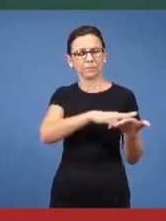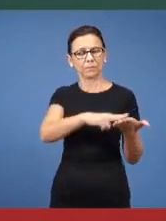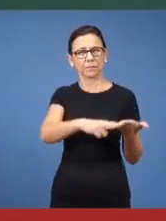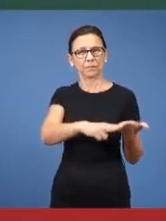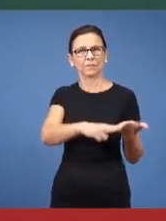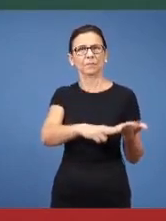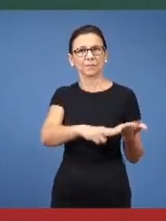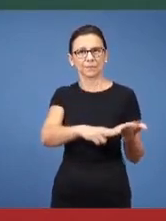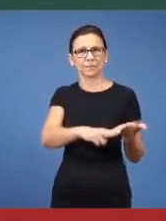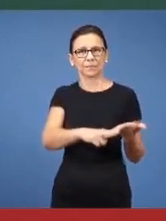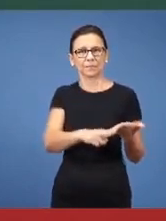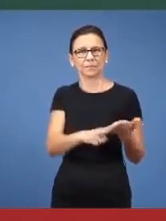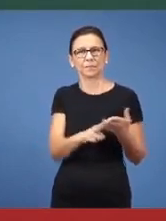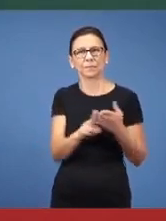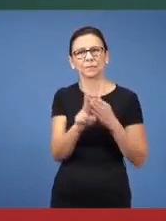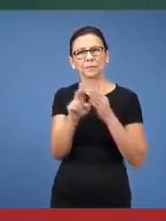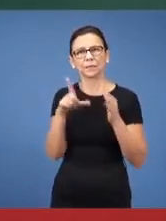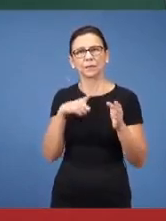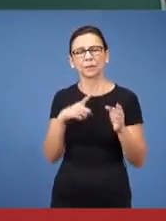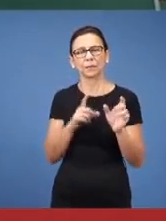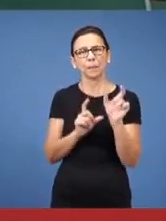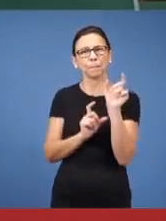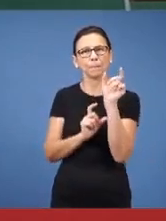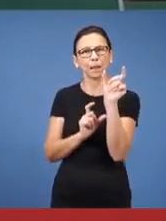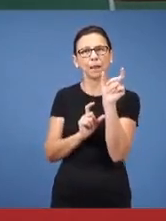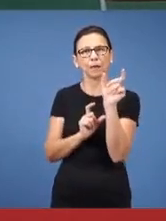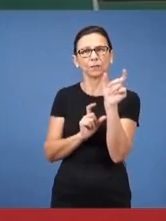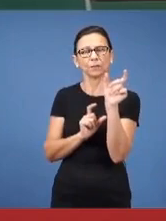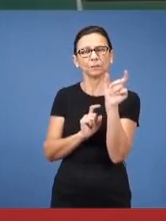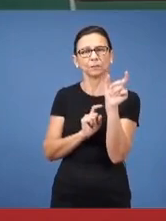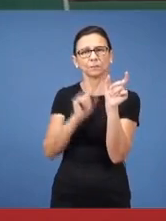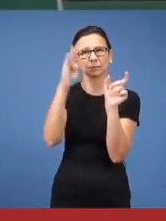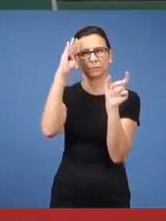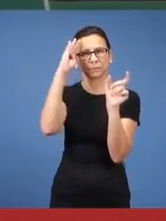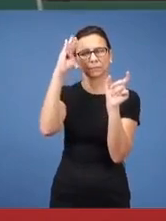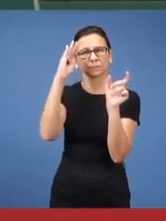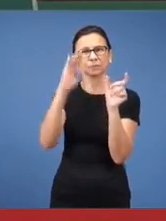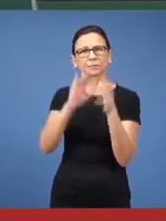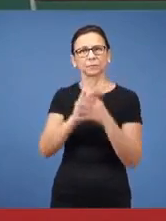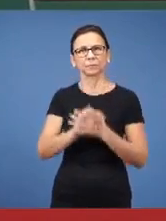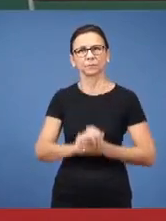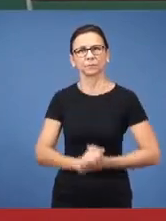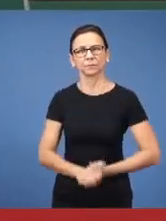letters? There's not a single word. So I want the pastor,